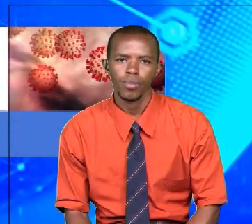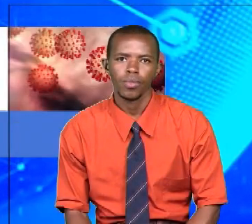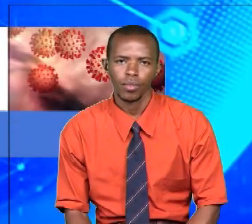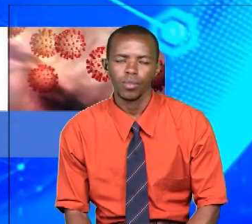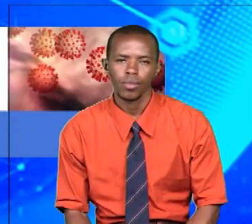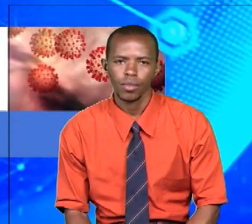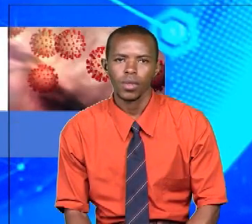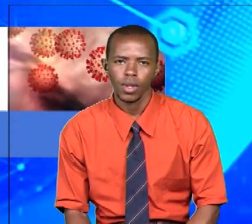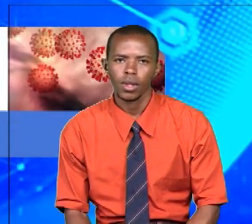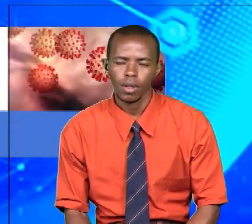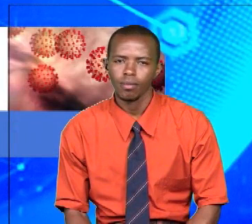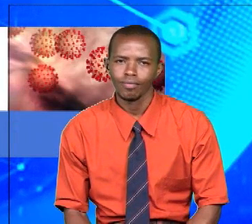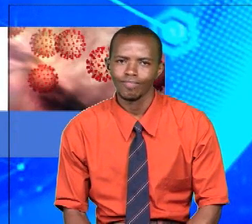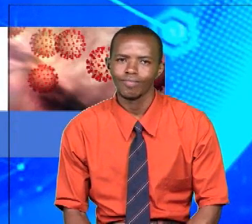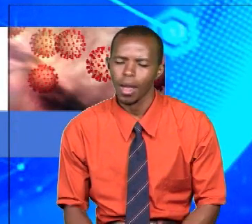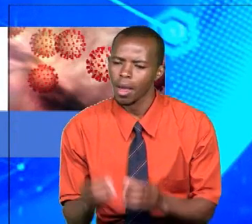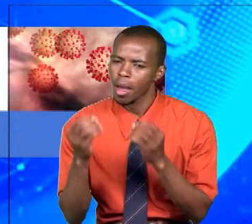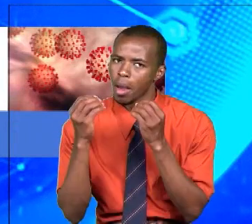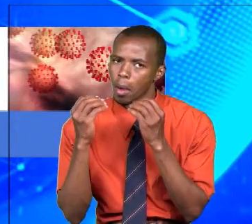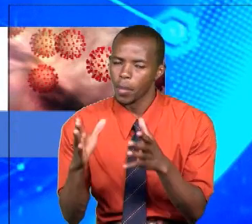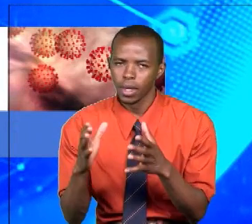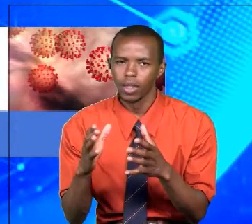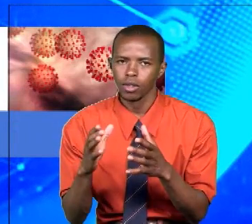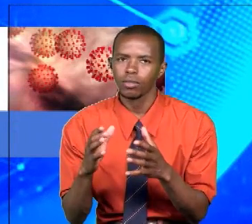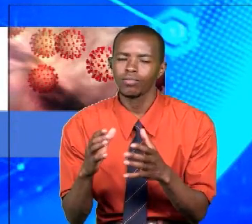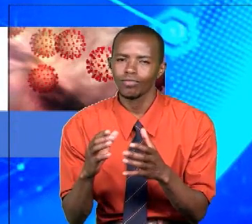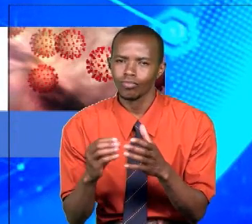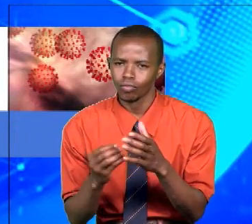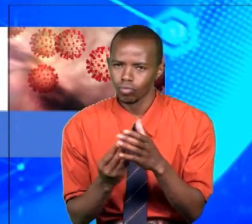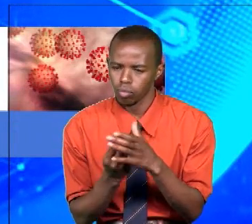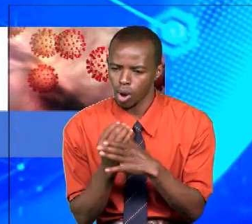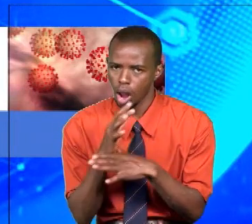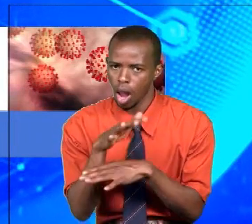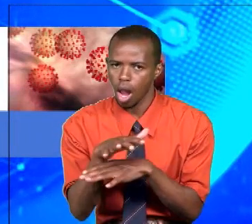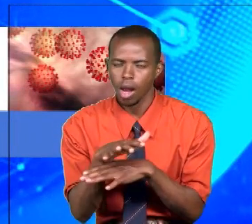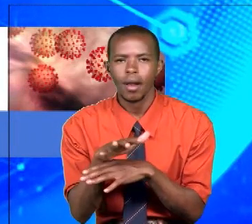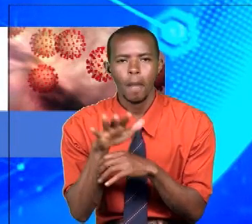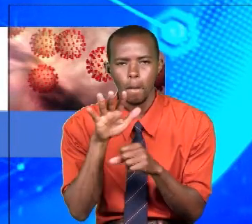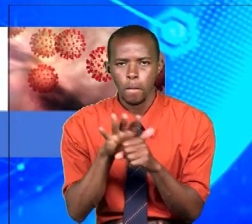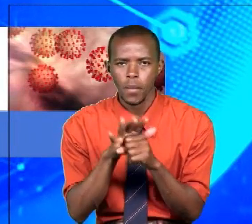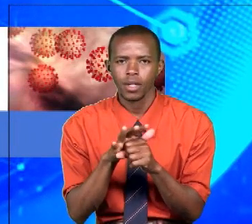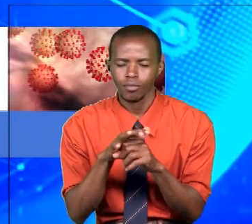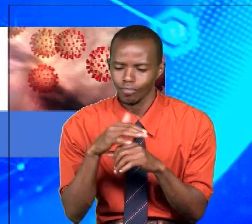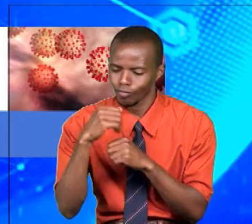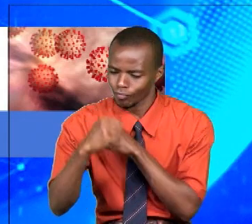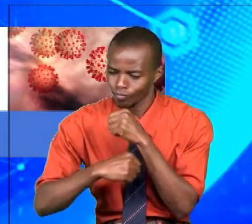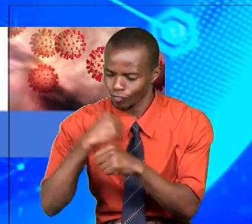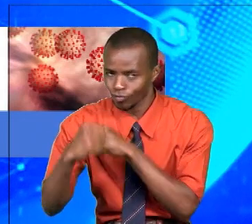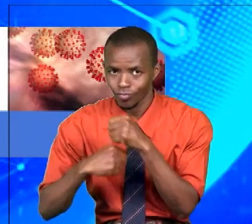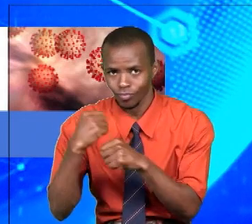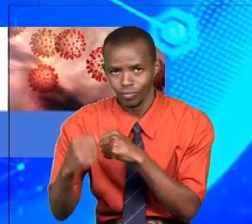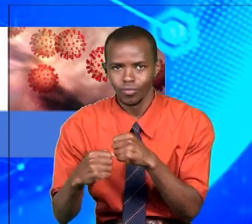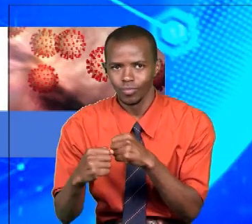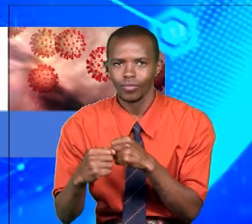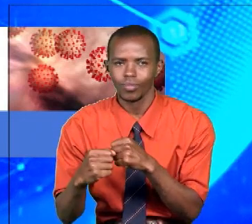Now, here's some beauty. With dozens of volcanoes on its territory, many of which are still inactive, Nicaragua is dubbed as a